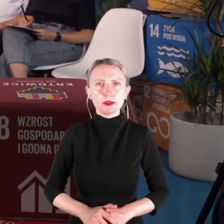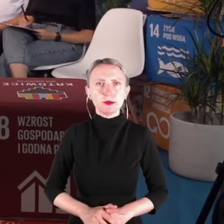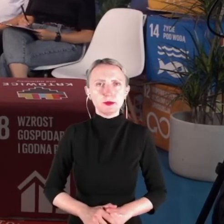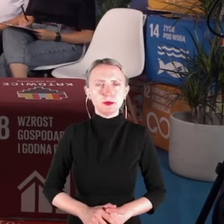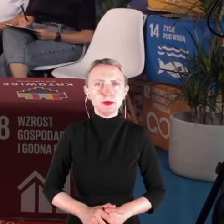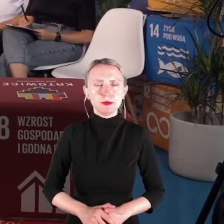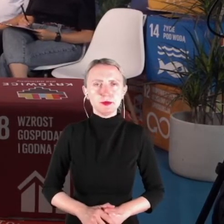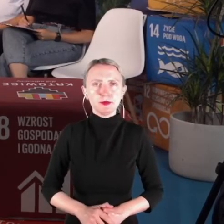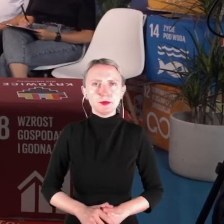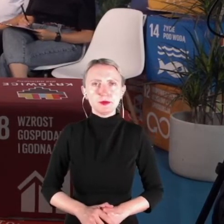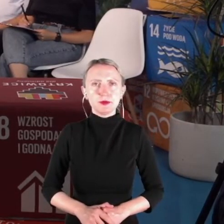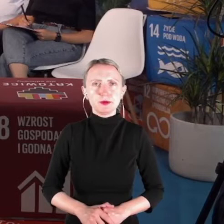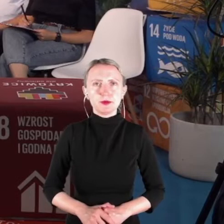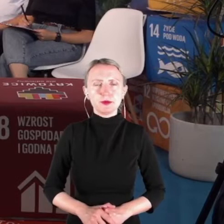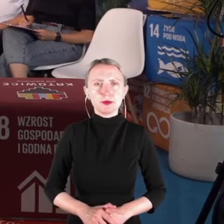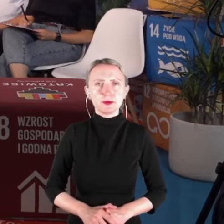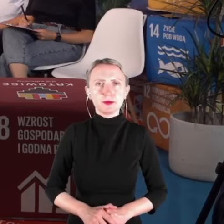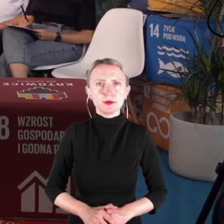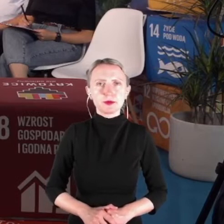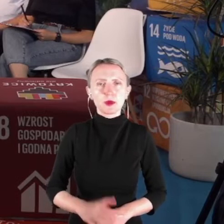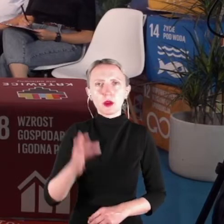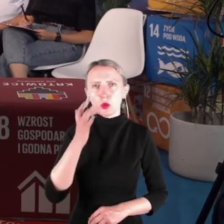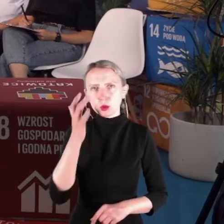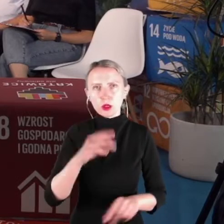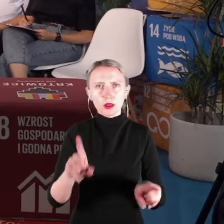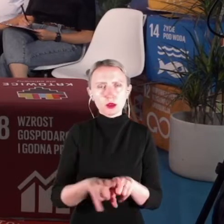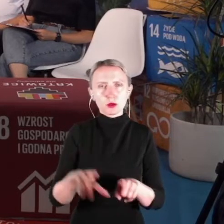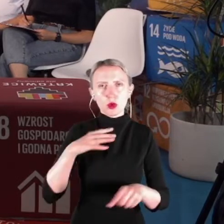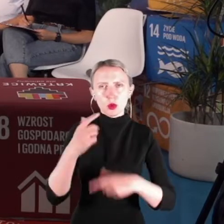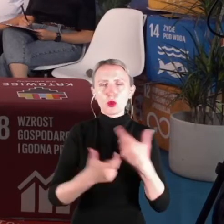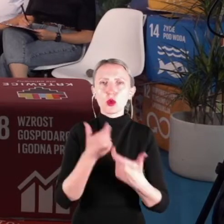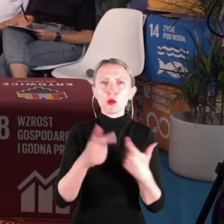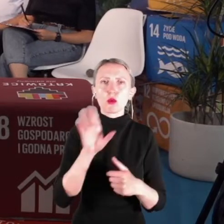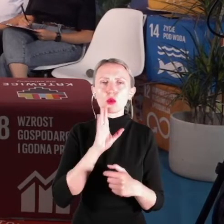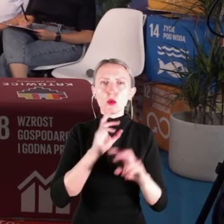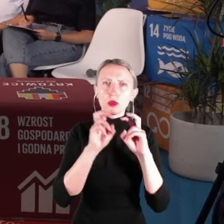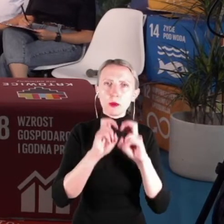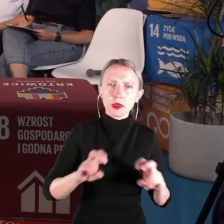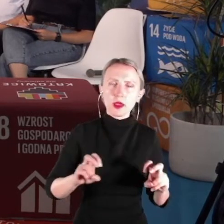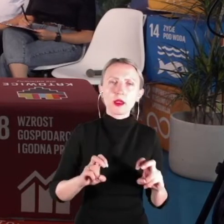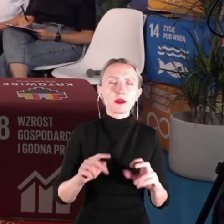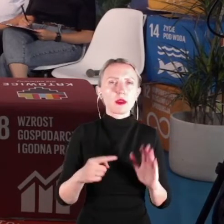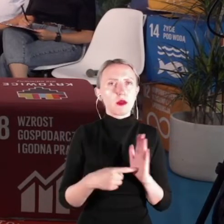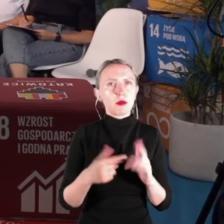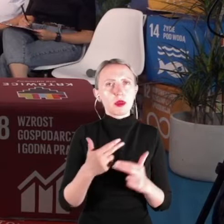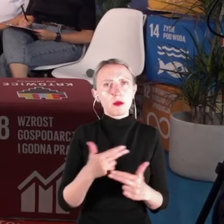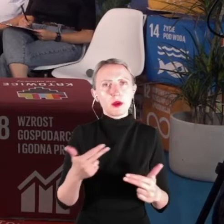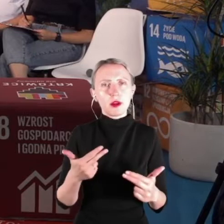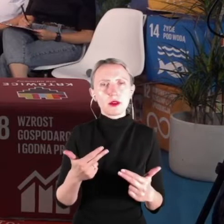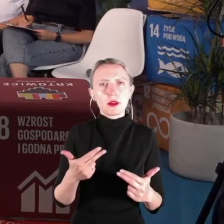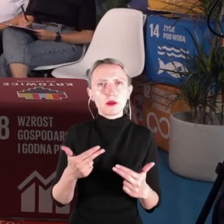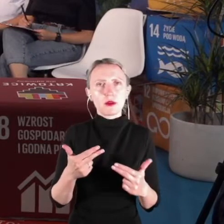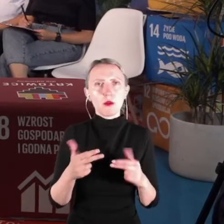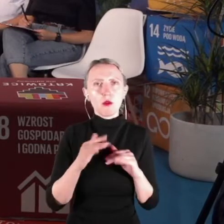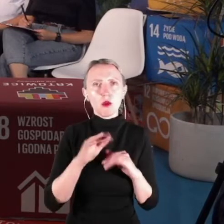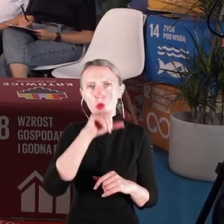of course, social research on the town's population, and we see that, like, for example, people who came to work here, they used to